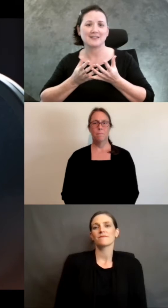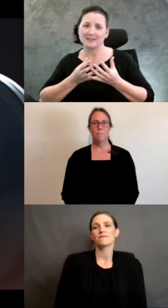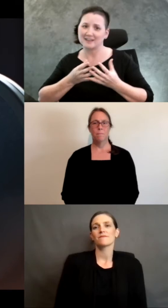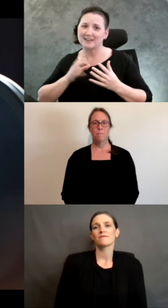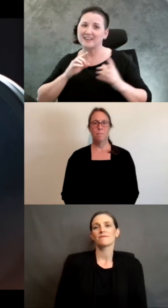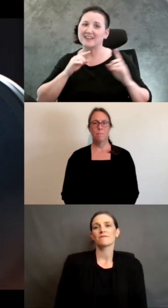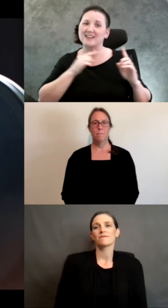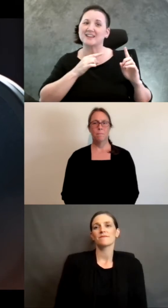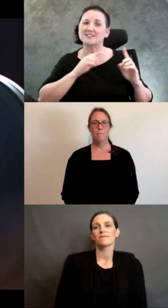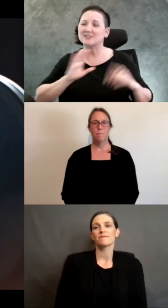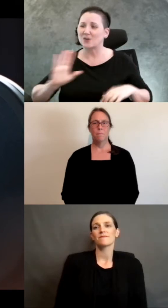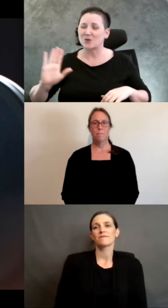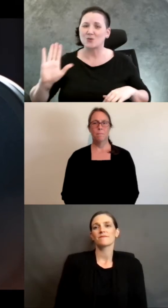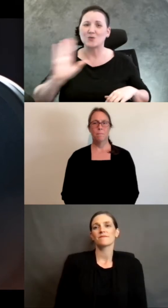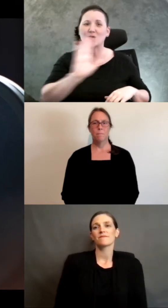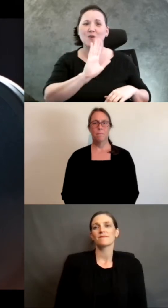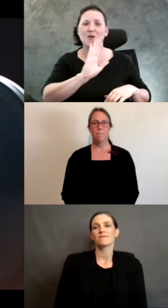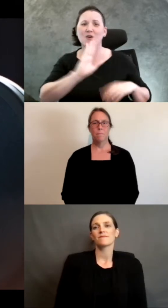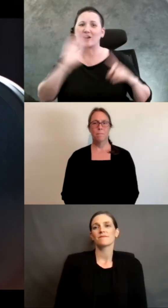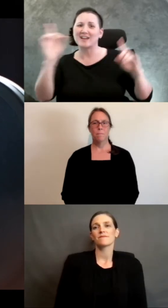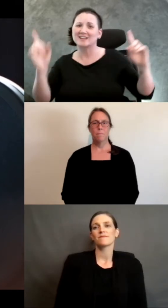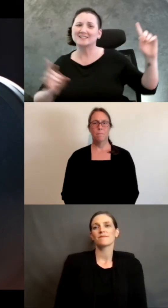It's your